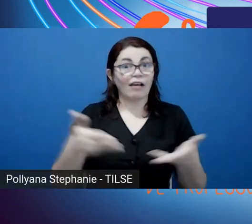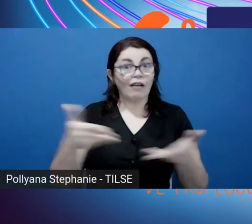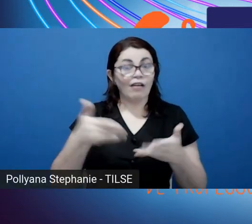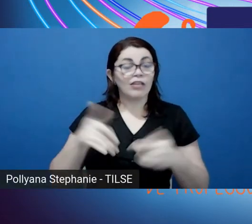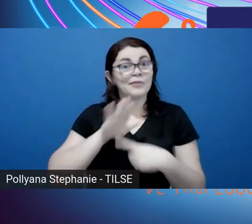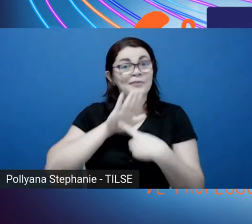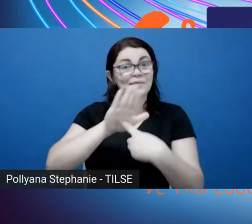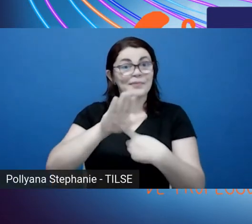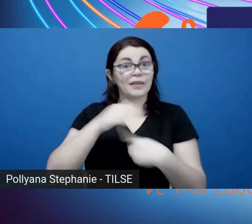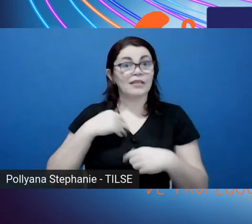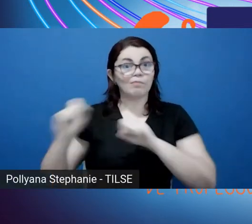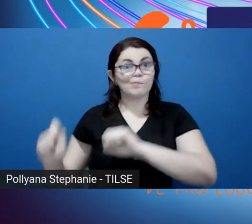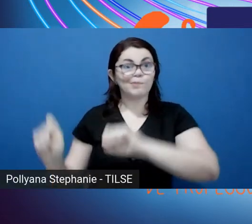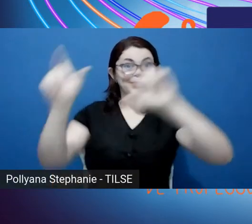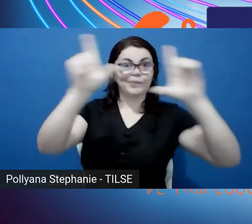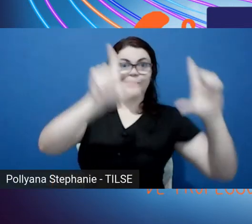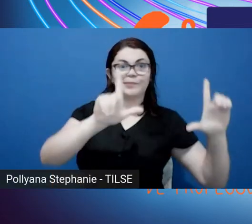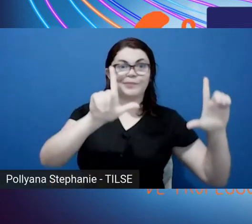screen.